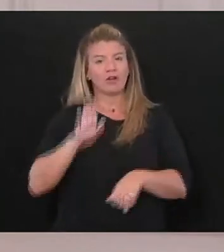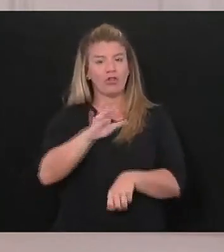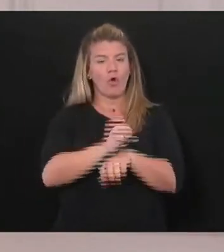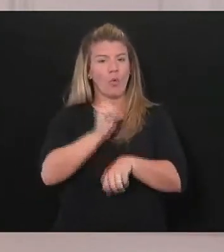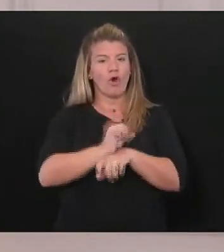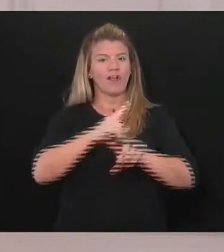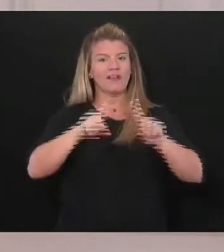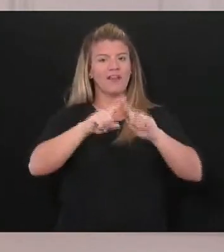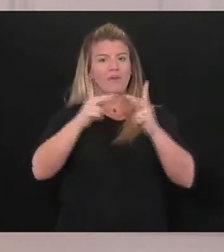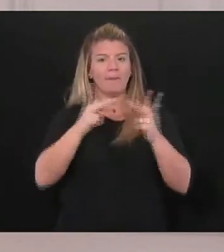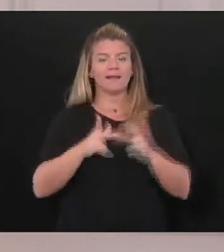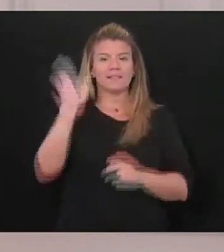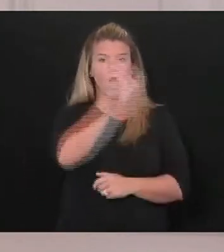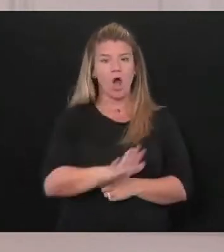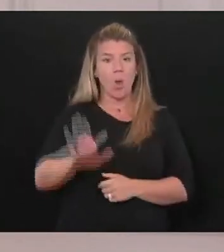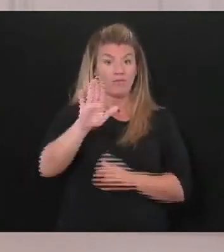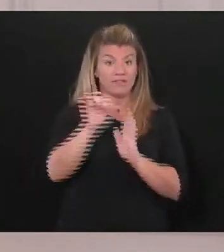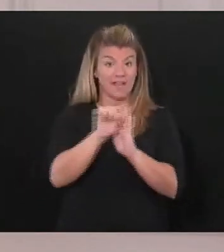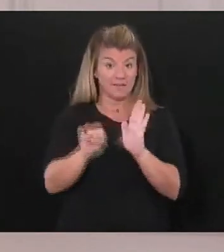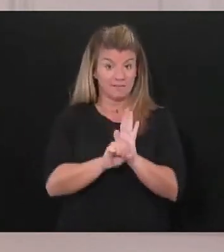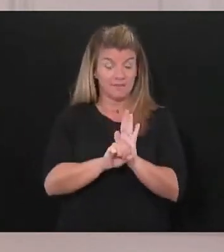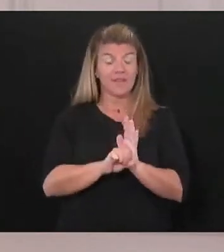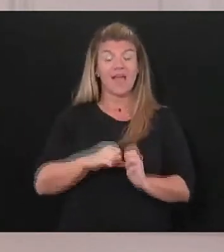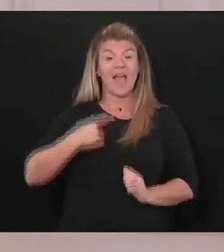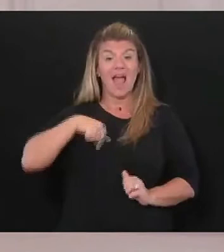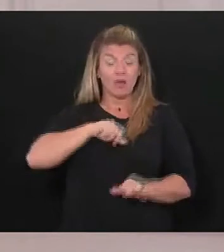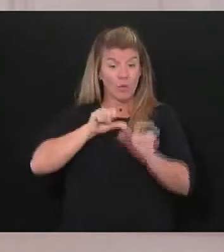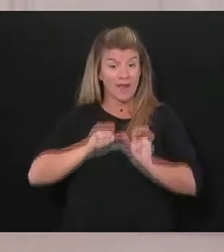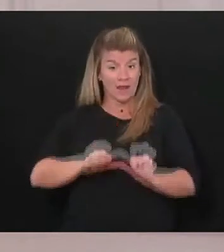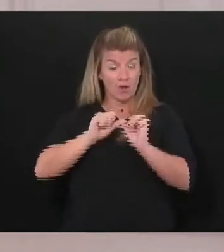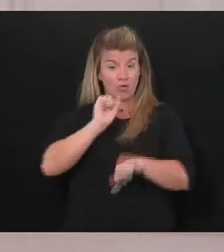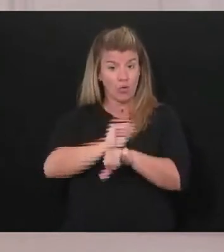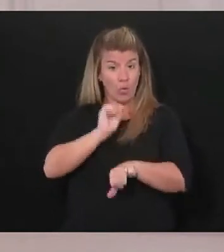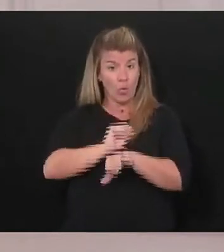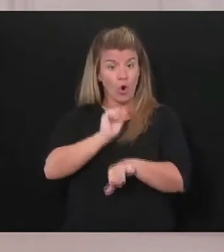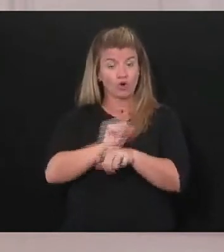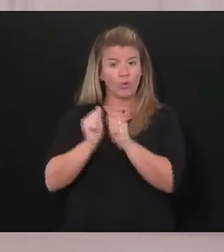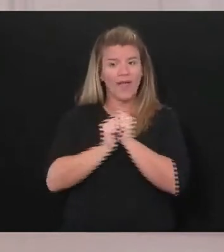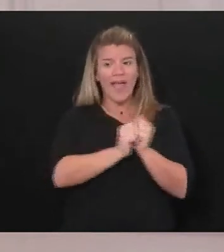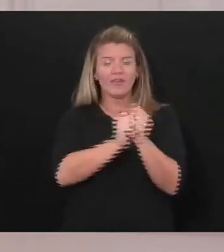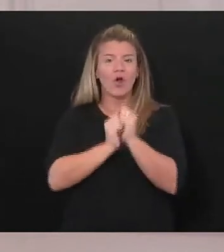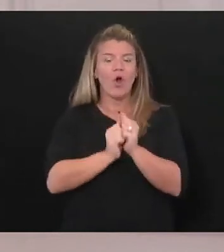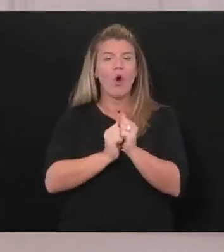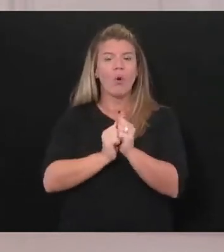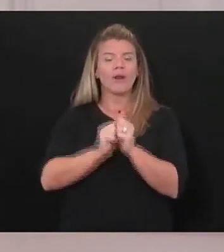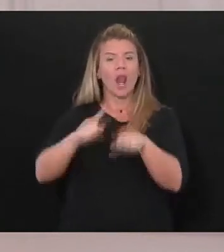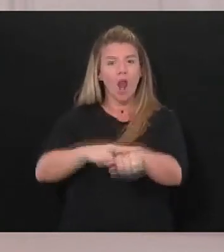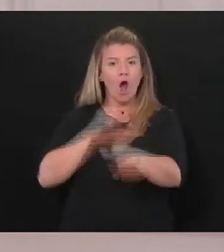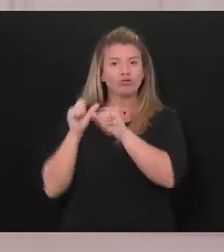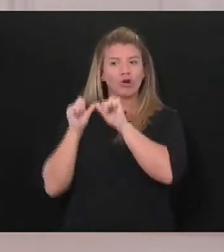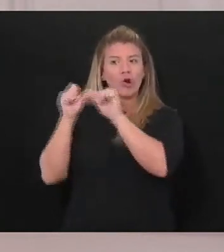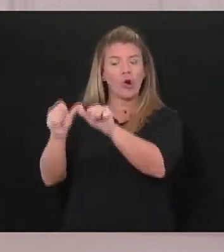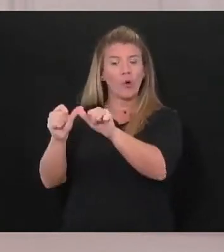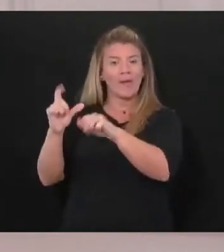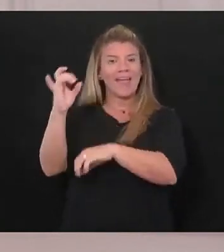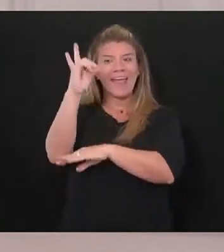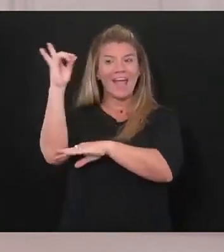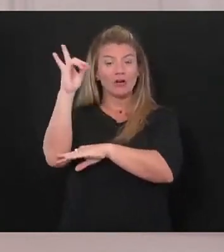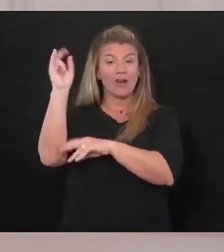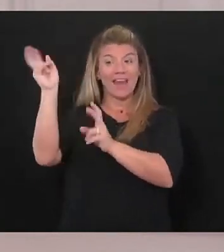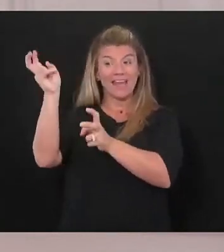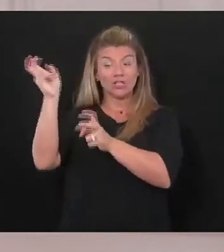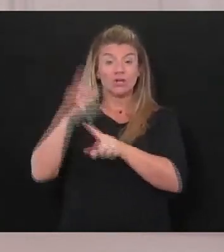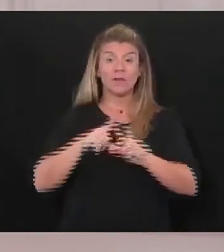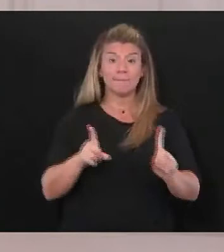across the state. As we continue to work together on a long-term broadband solution for our communities, we are tremendously grateful